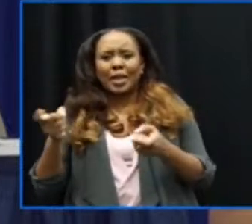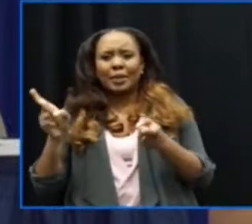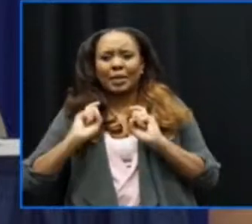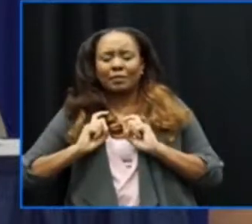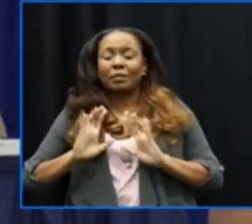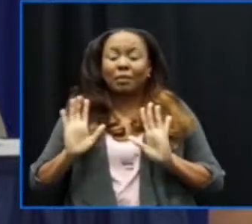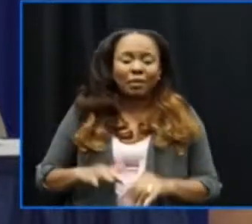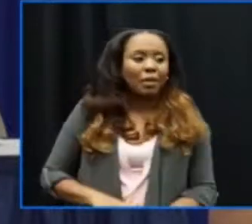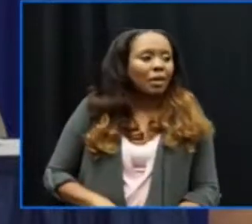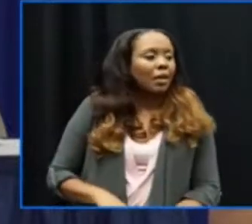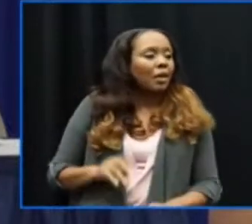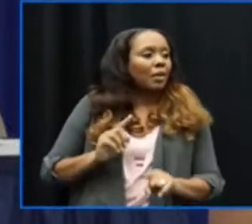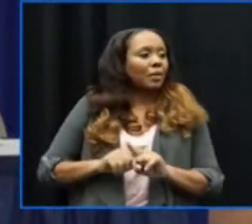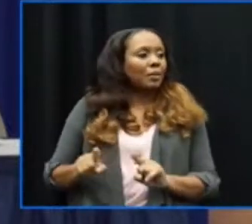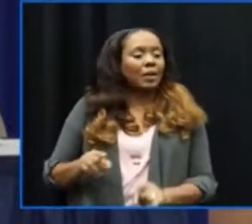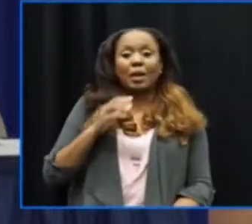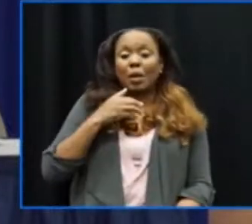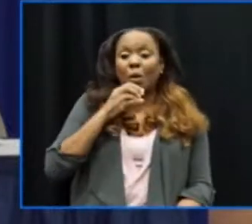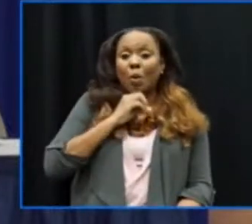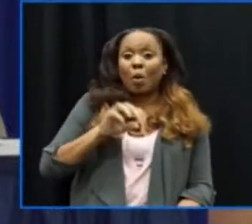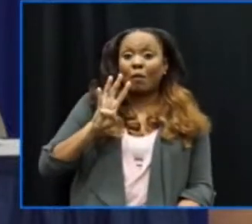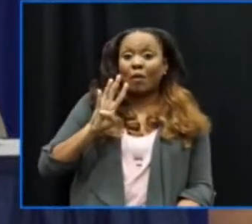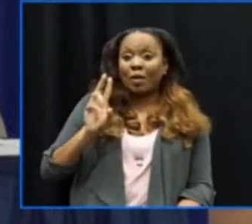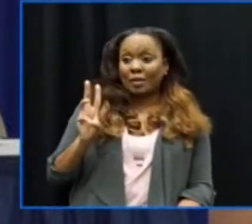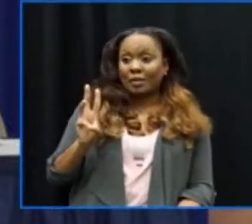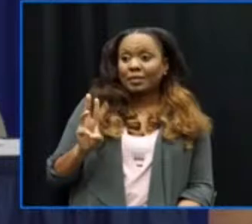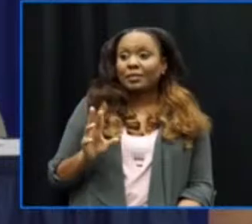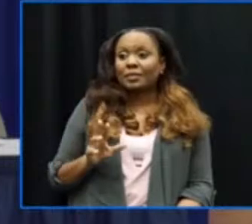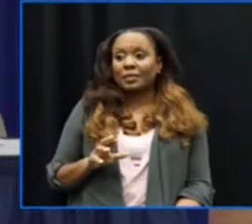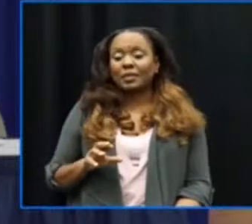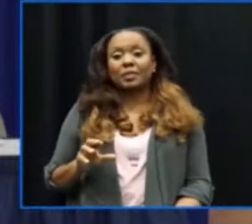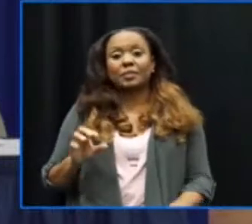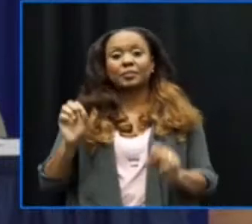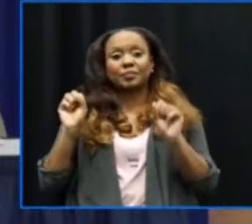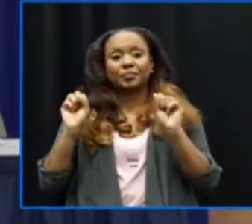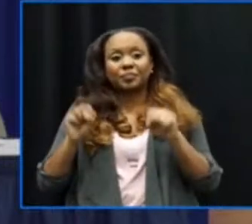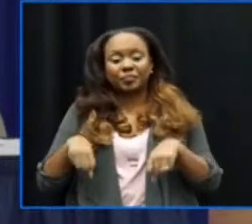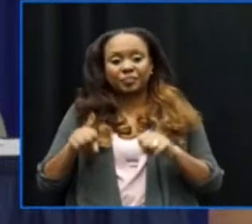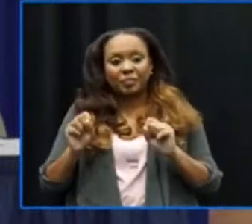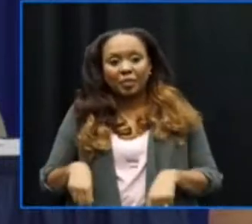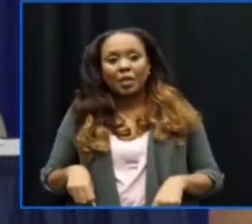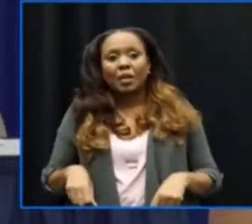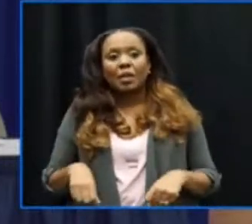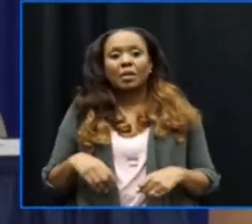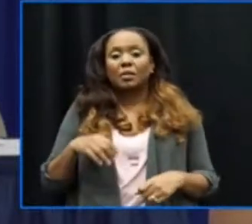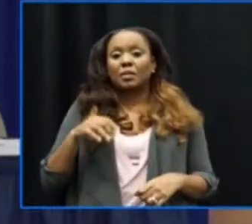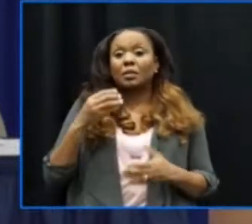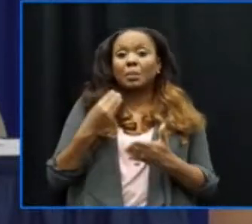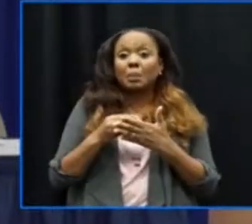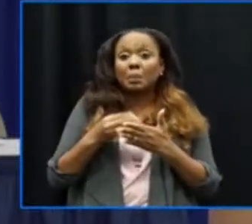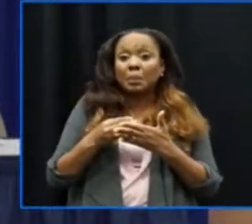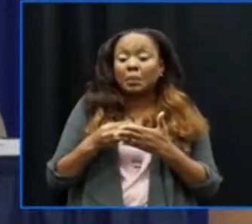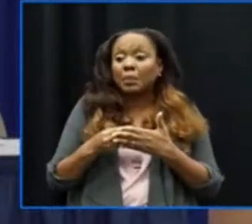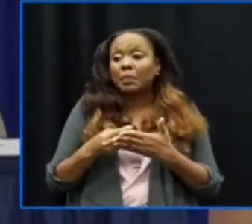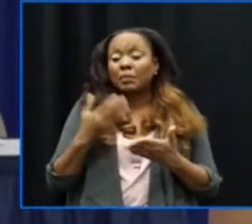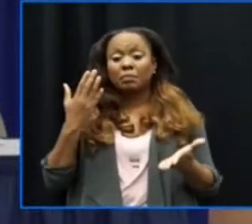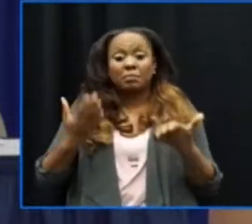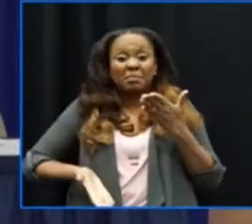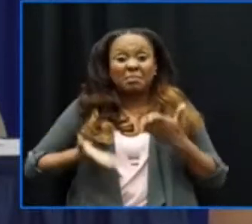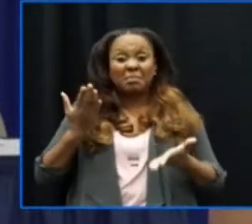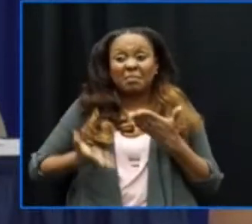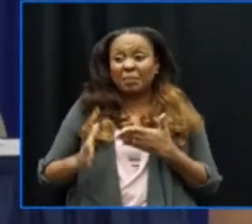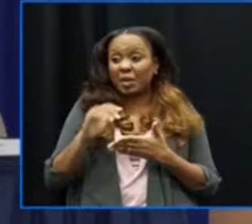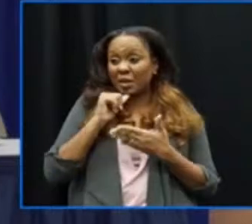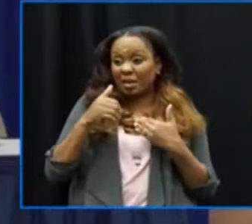that the possibility exists that a fund and all its benefits might not extend to